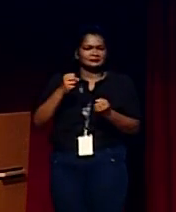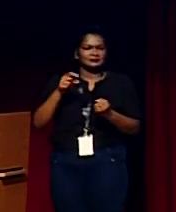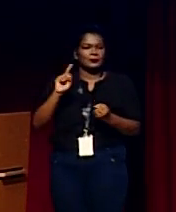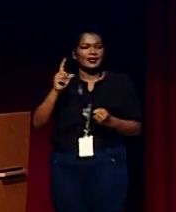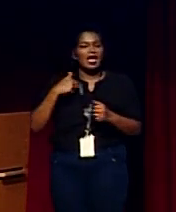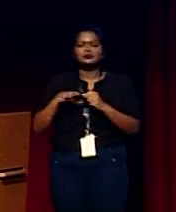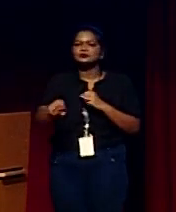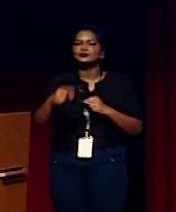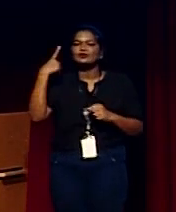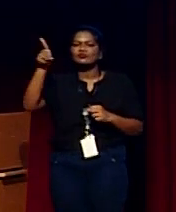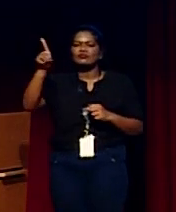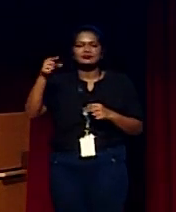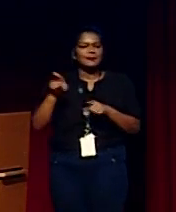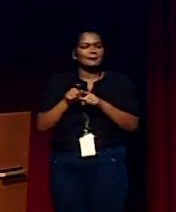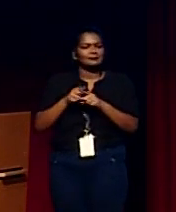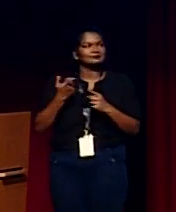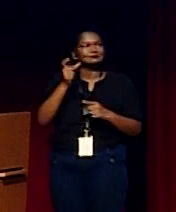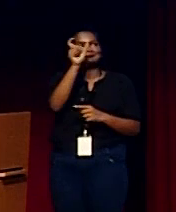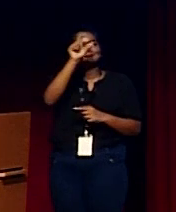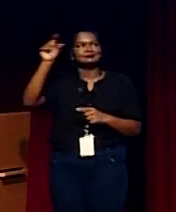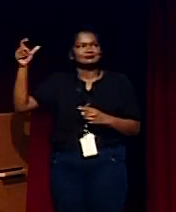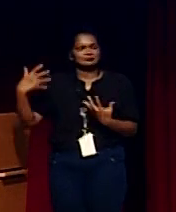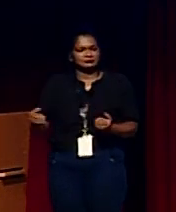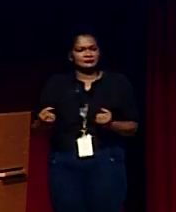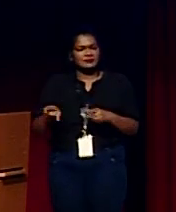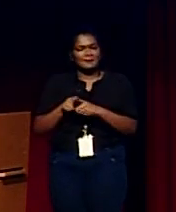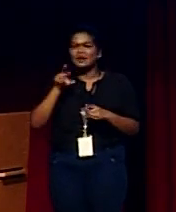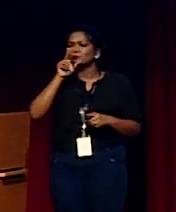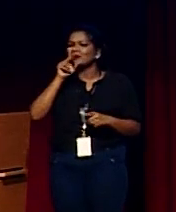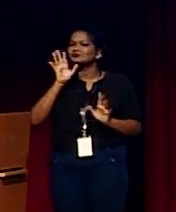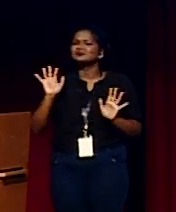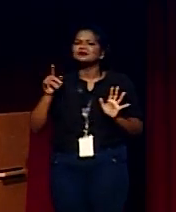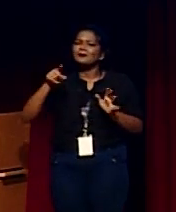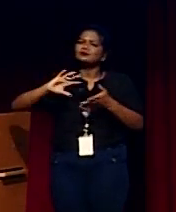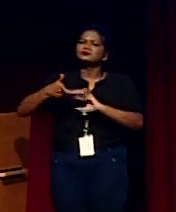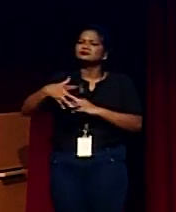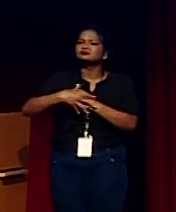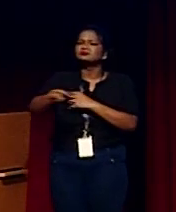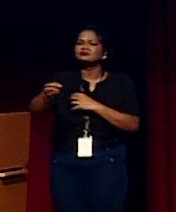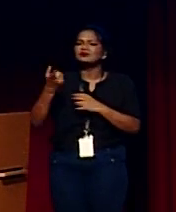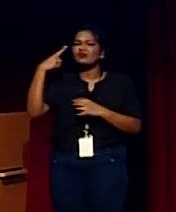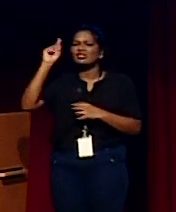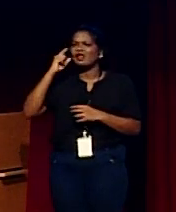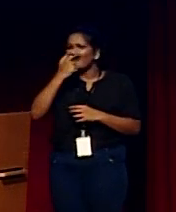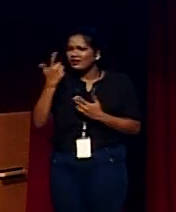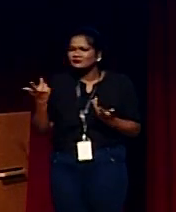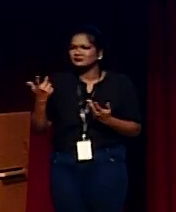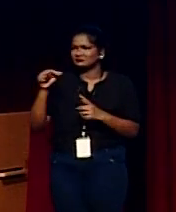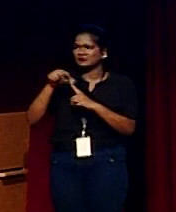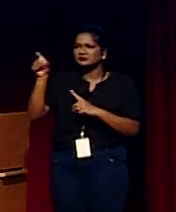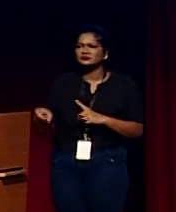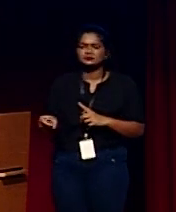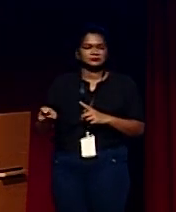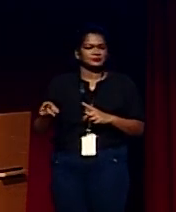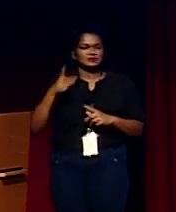it accessible, because we have all that semantics in the background now, is not just with speech, but also tactily. If you can see the screen,